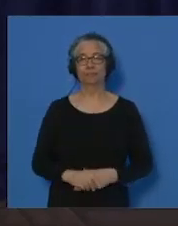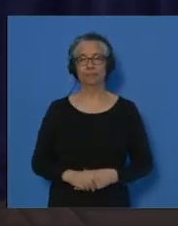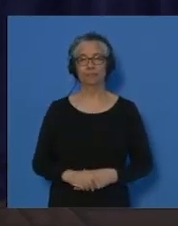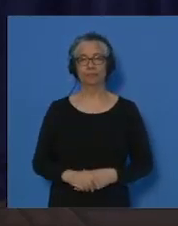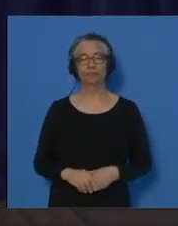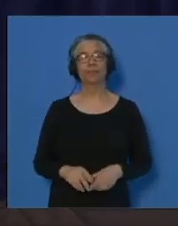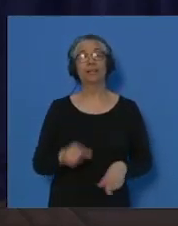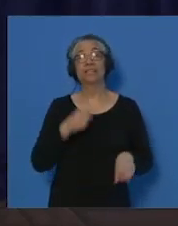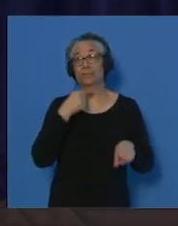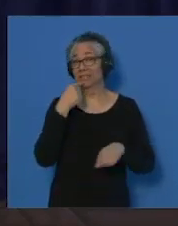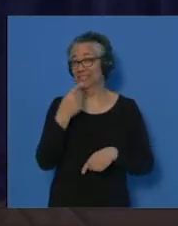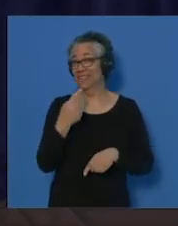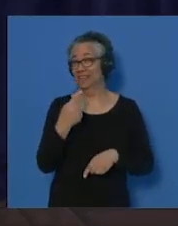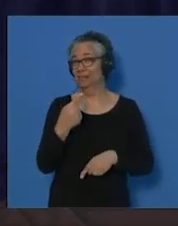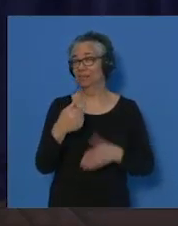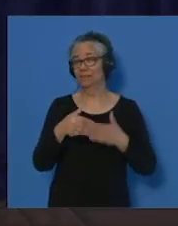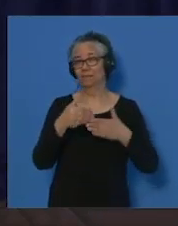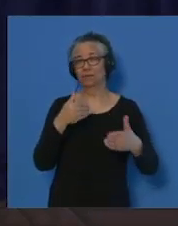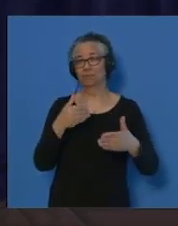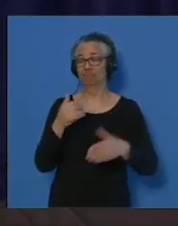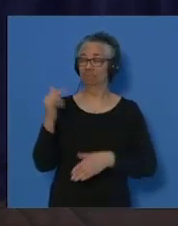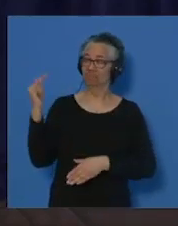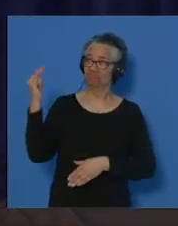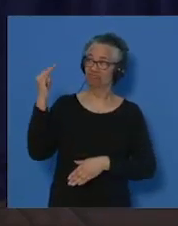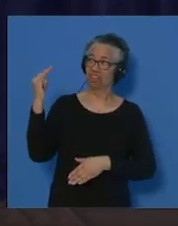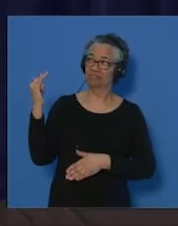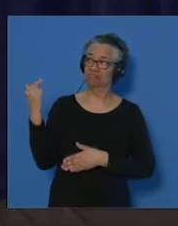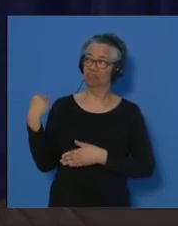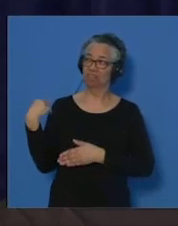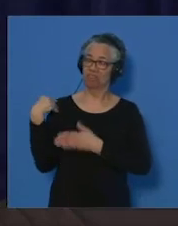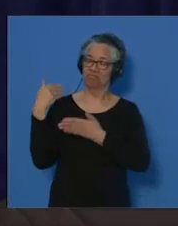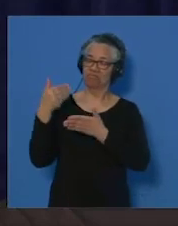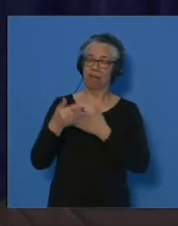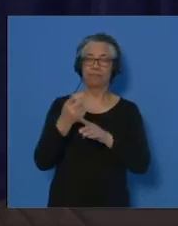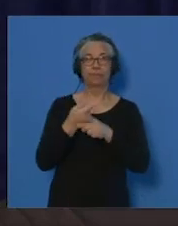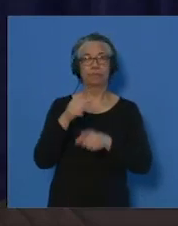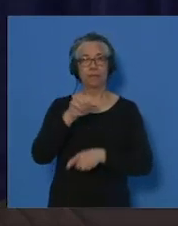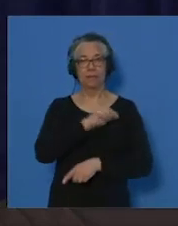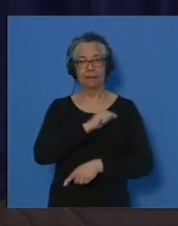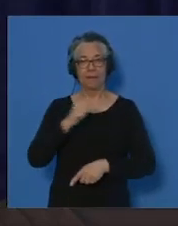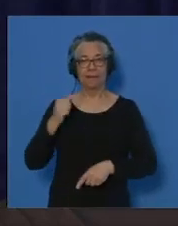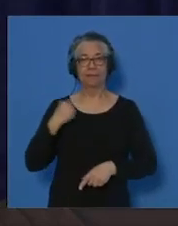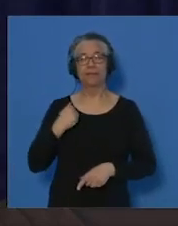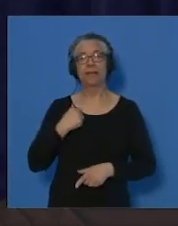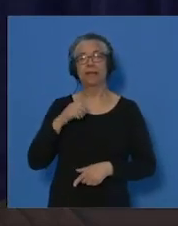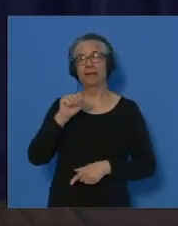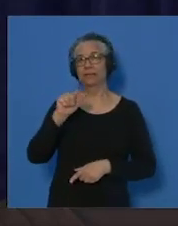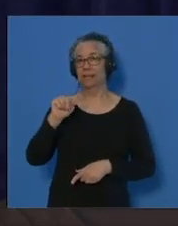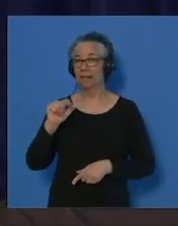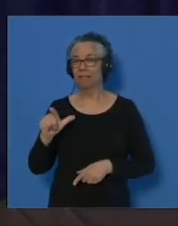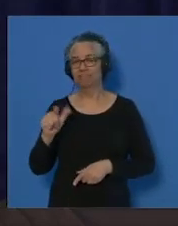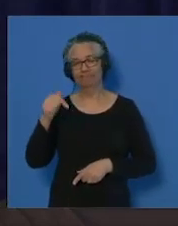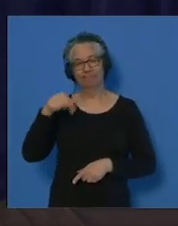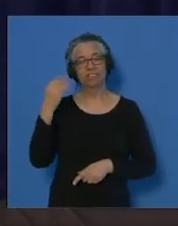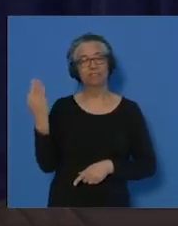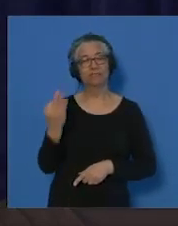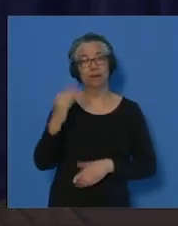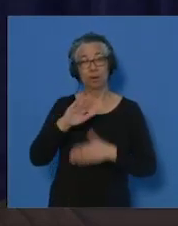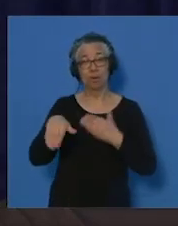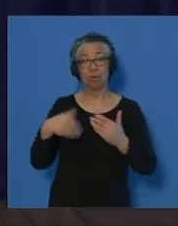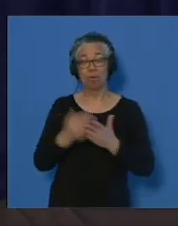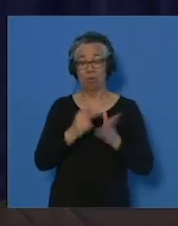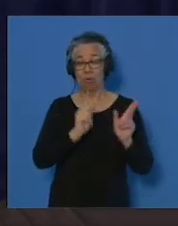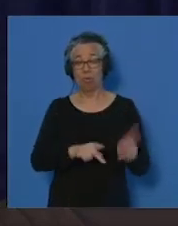mentioned previously, there will be a flight arriving from Atlanta this Friday. All passengers who arrive in Bermuda will be